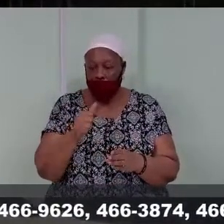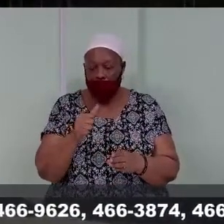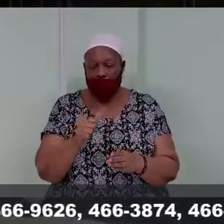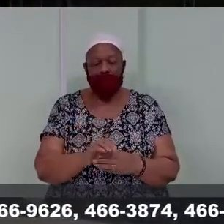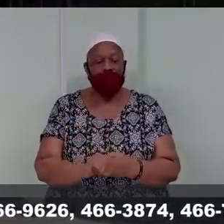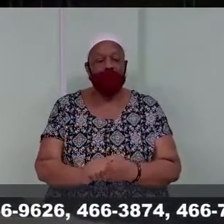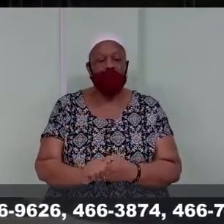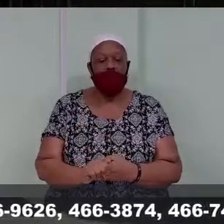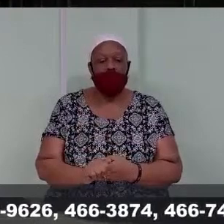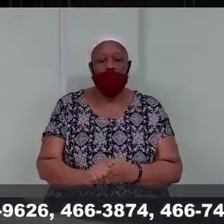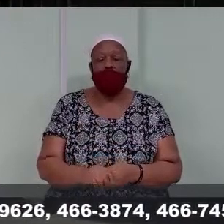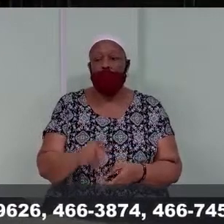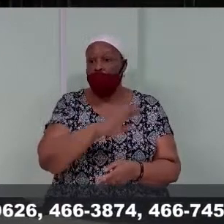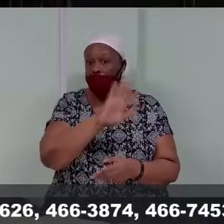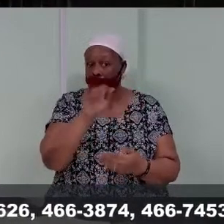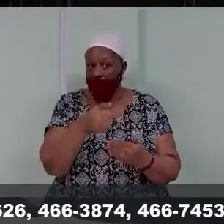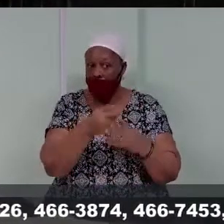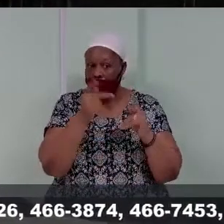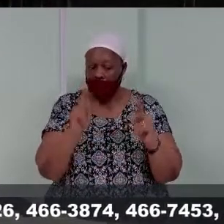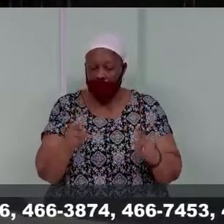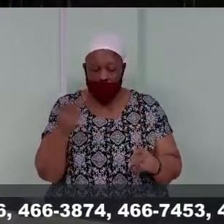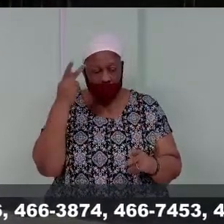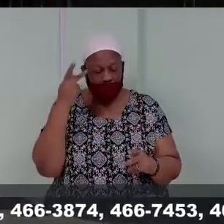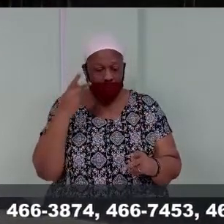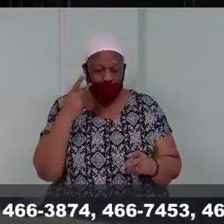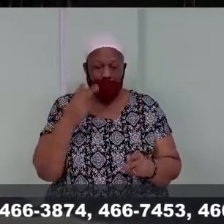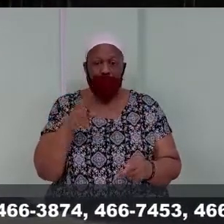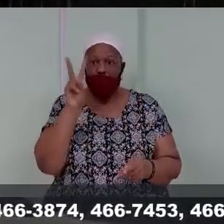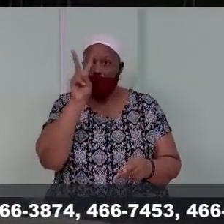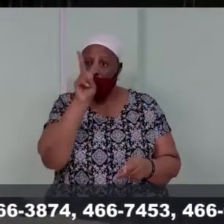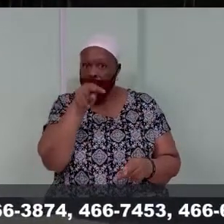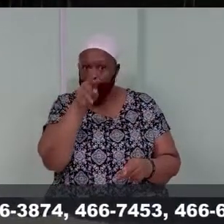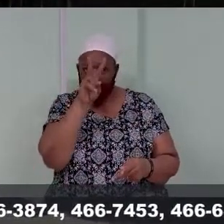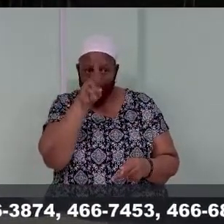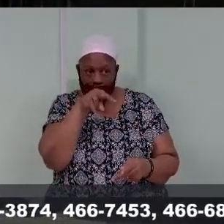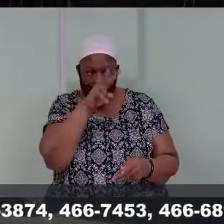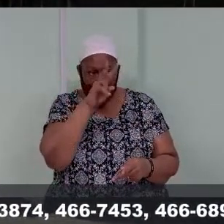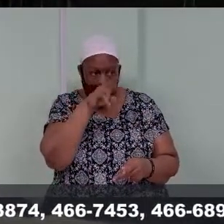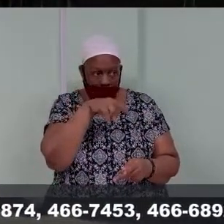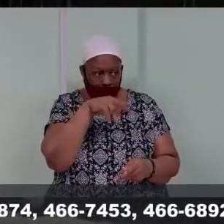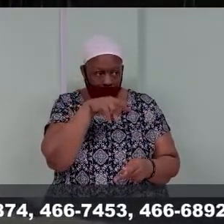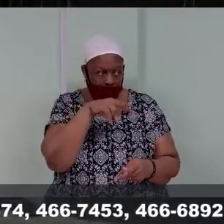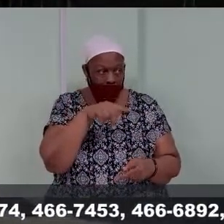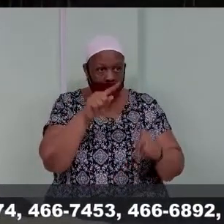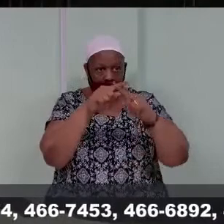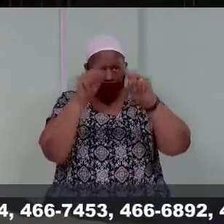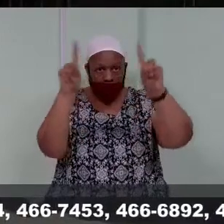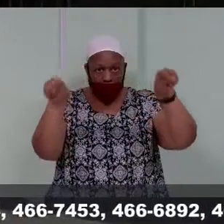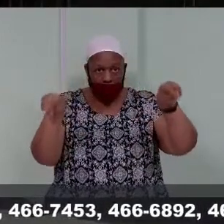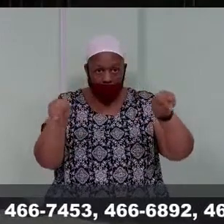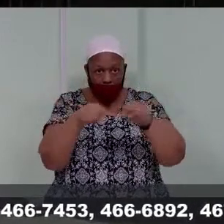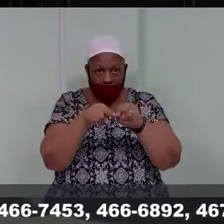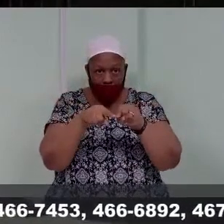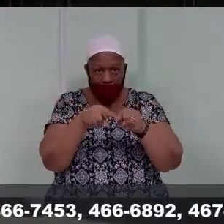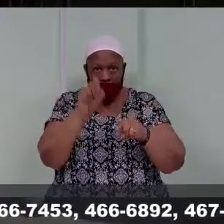Consequently, you, the public, should look for the posting of a certificate of approval for the